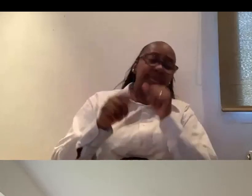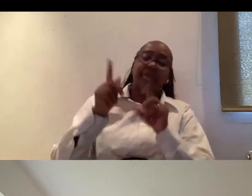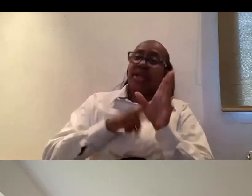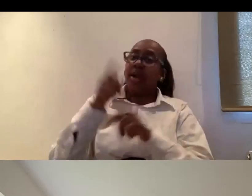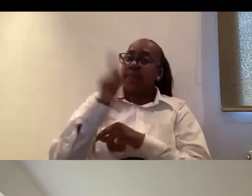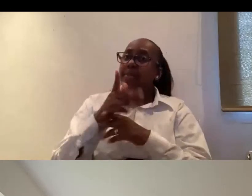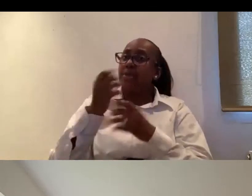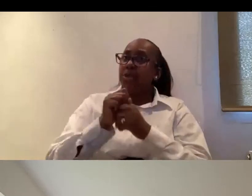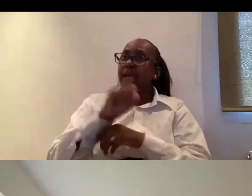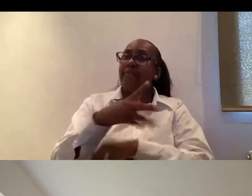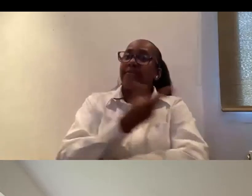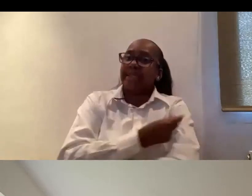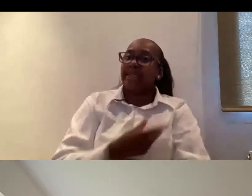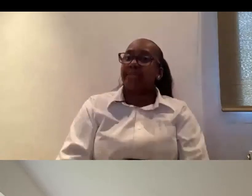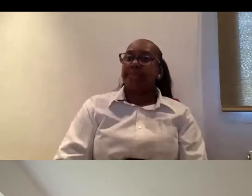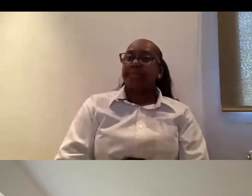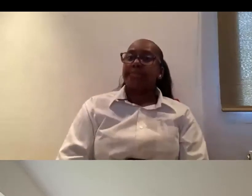take up the vaccine.